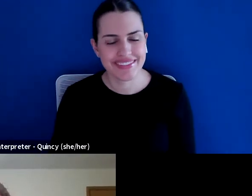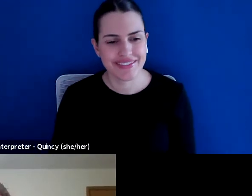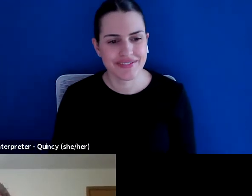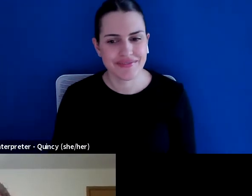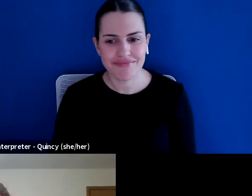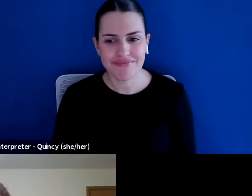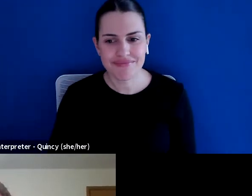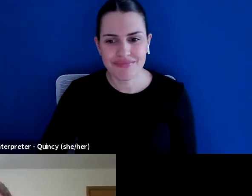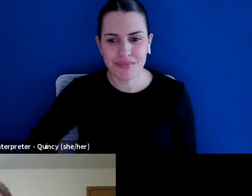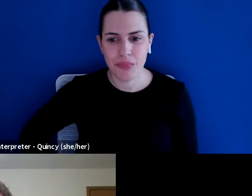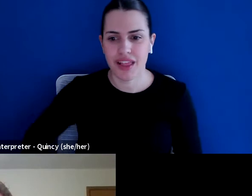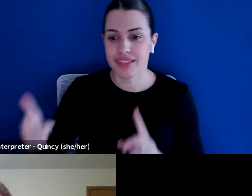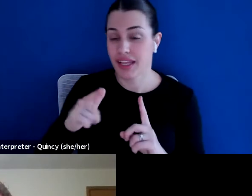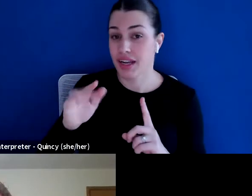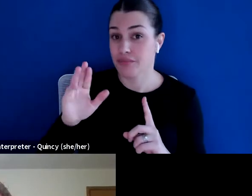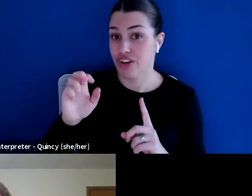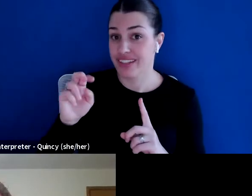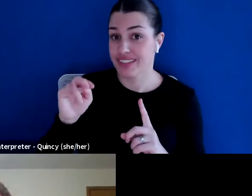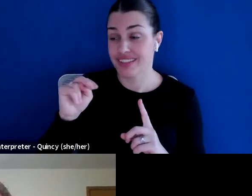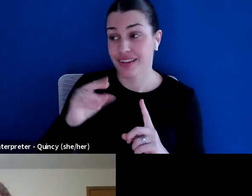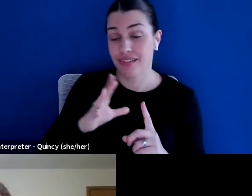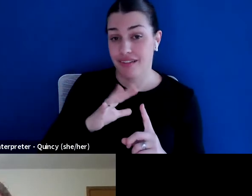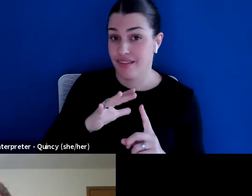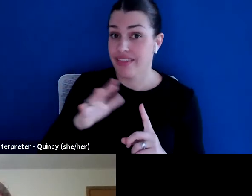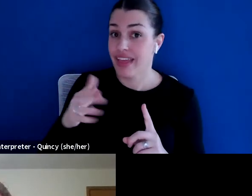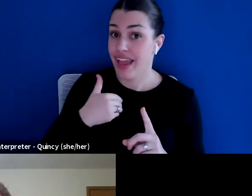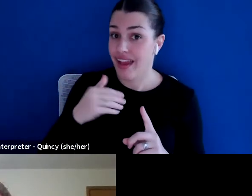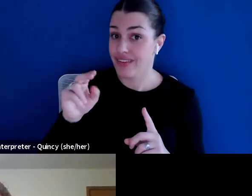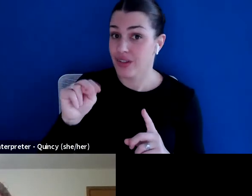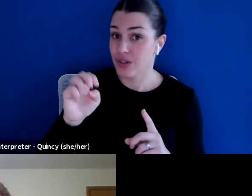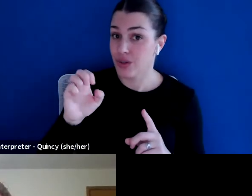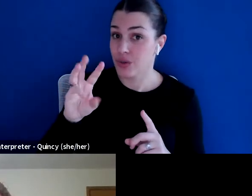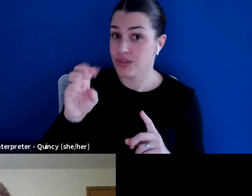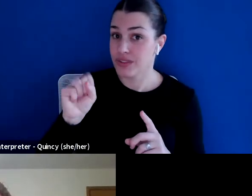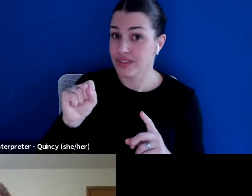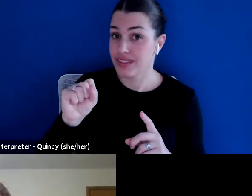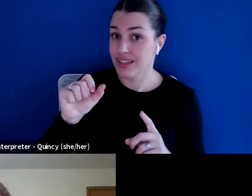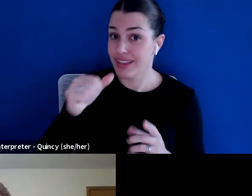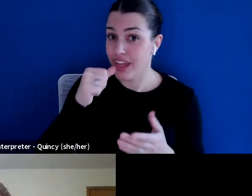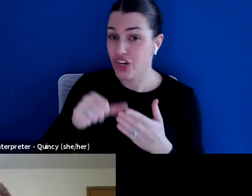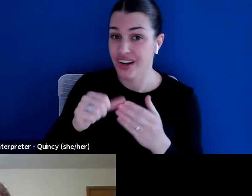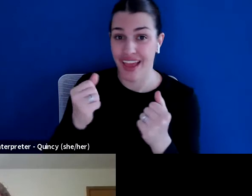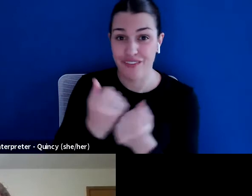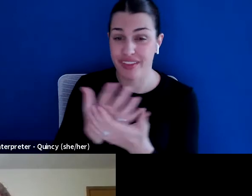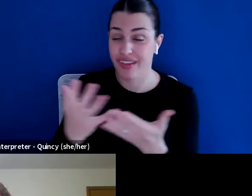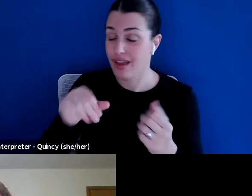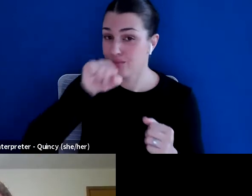Yeah, definitely go check it out. They have a newsletter and everything that I'm signed up for, and I love reading and seeing the art and all of